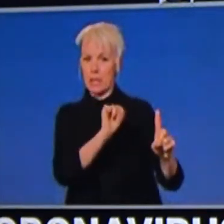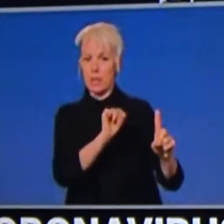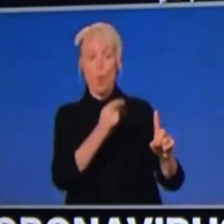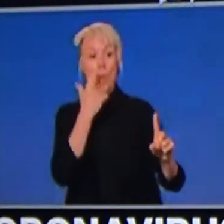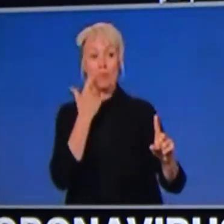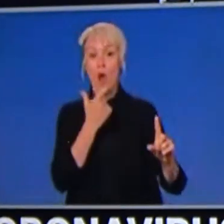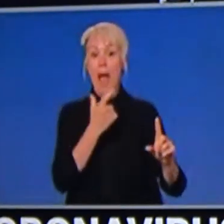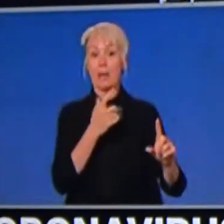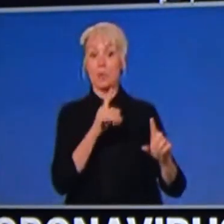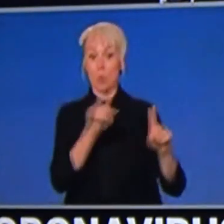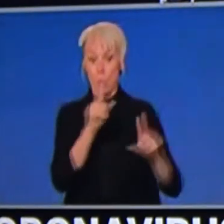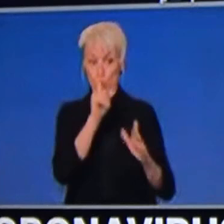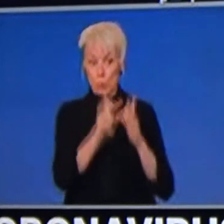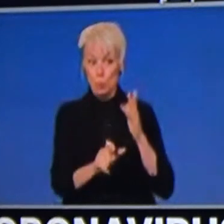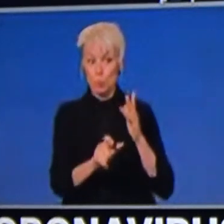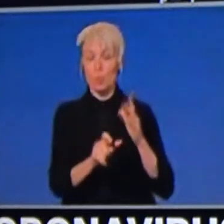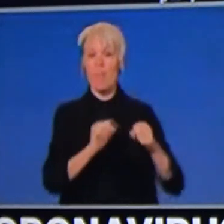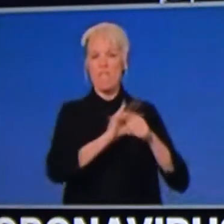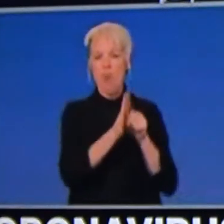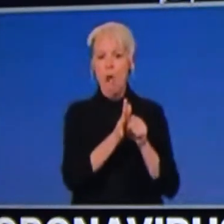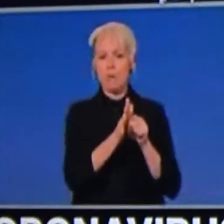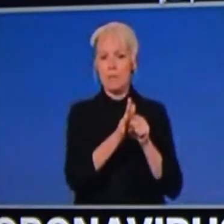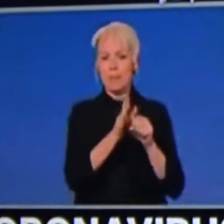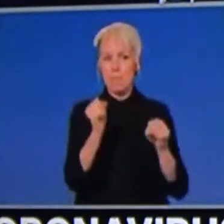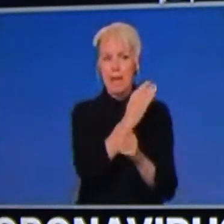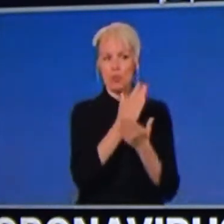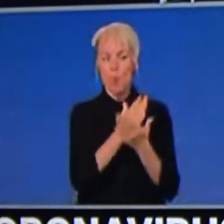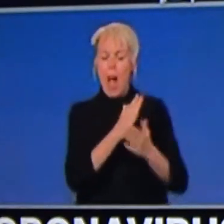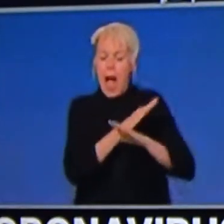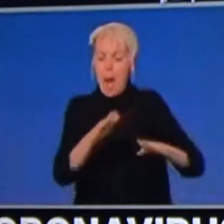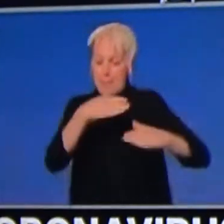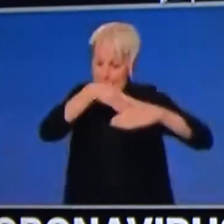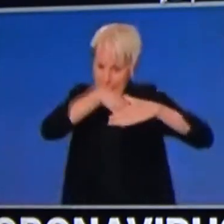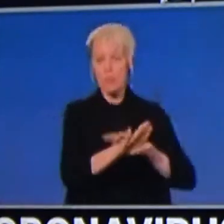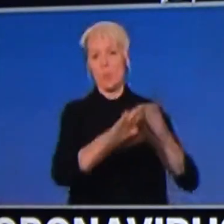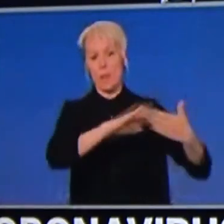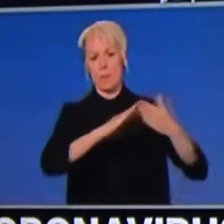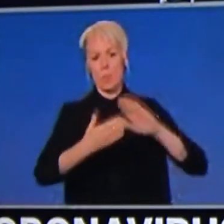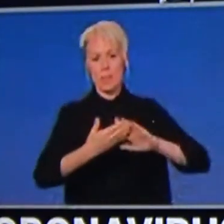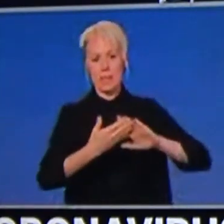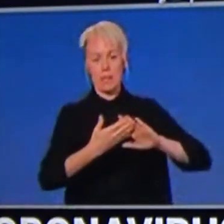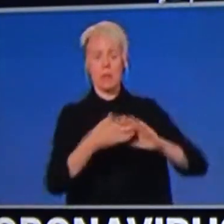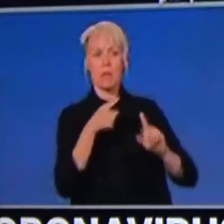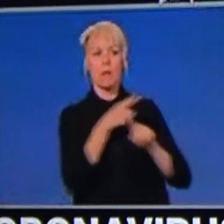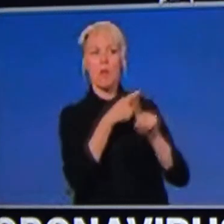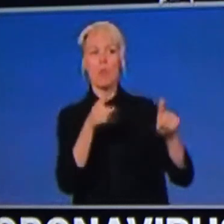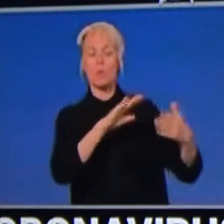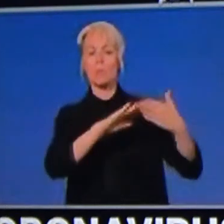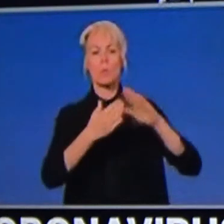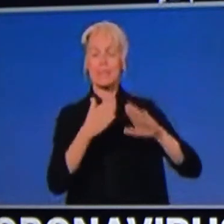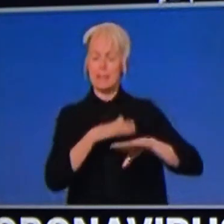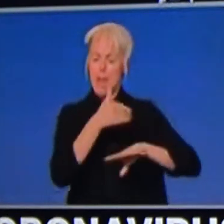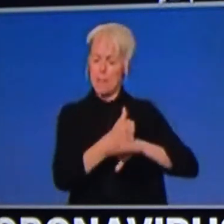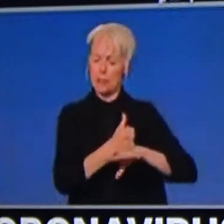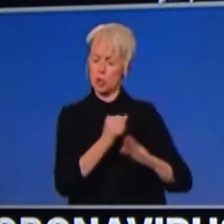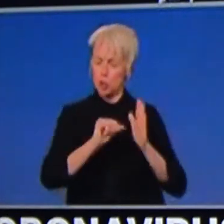the virus out at all costs. And that's why many of those communities have set up very, very strict